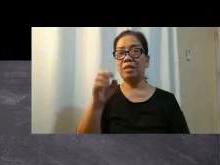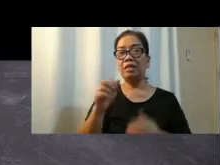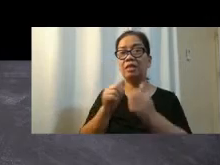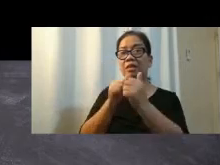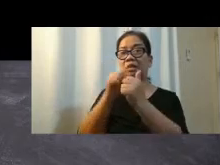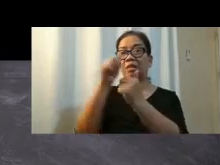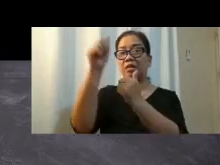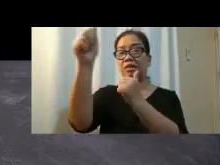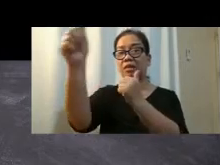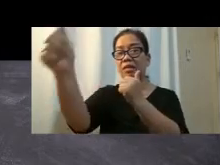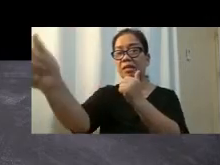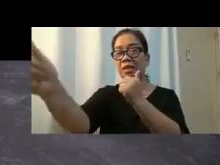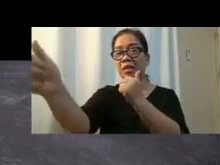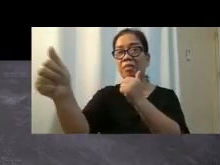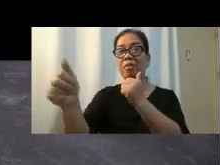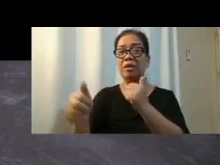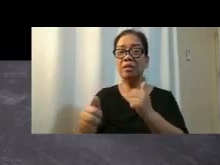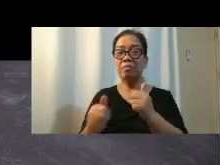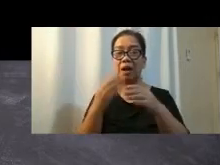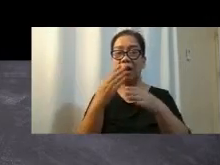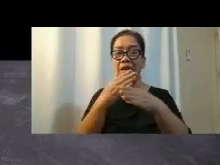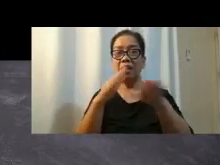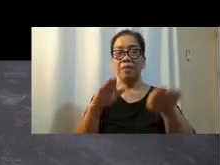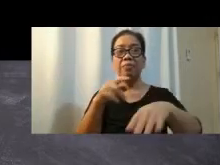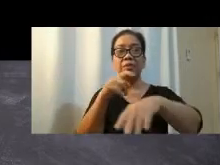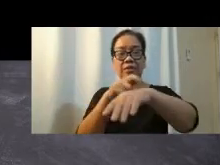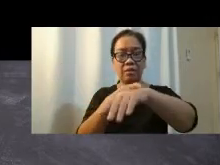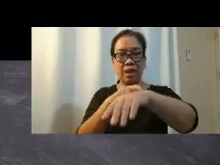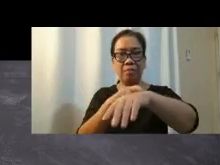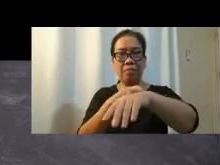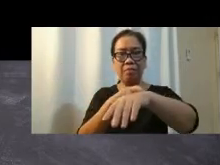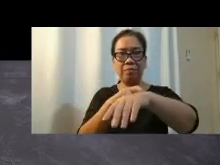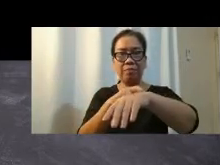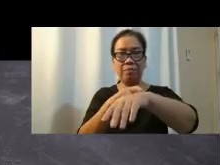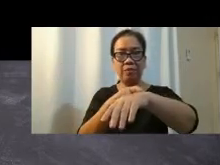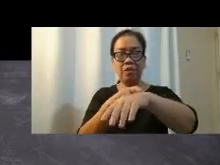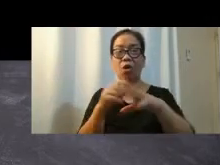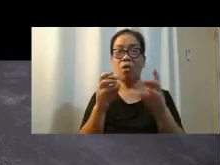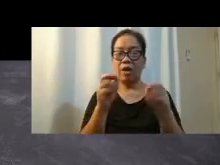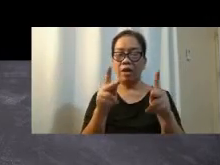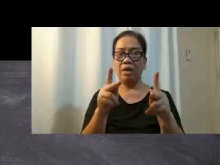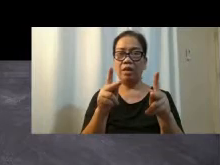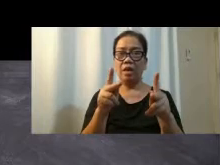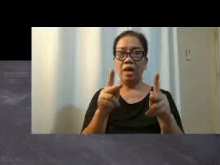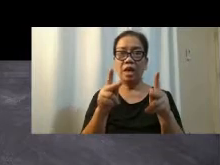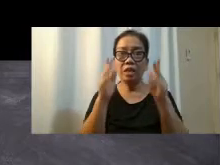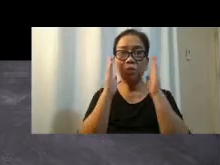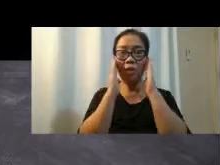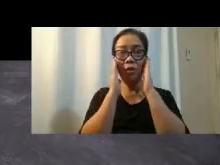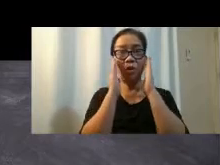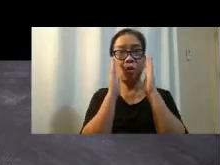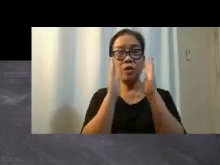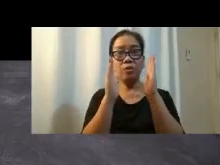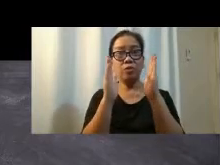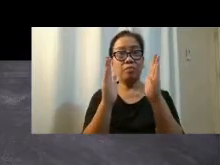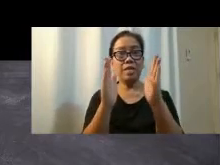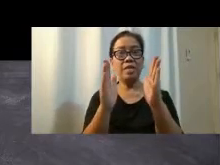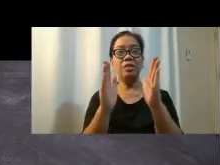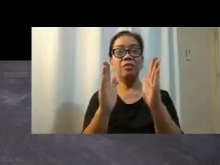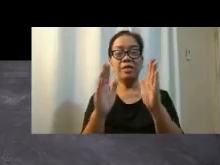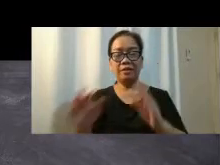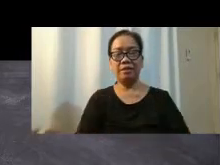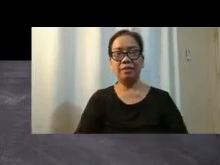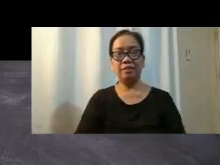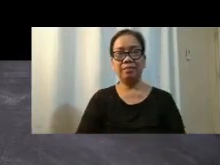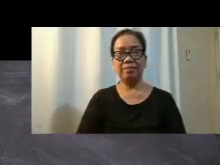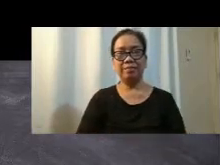distance, distance divided by time. Okay, here's what you're going to do. Please